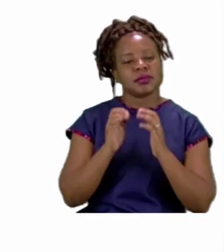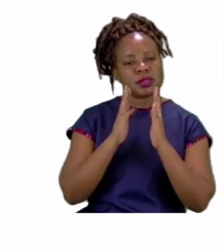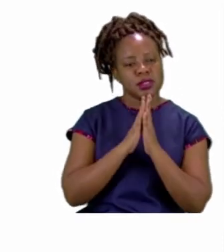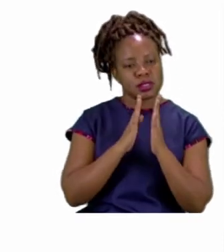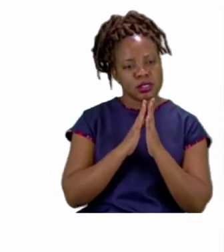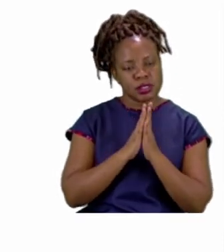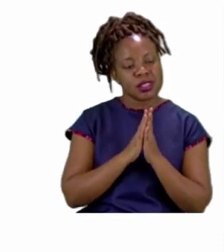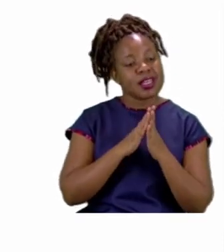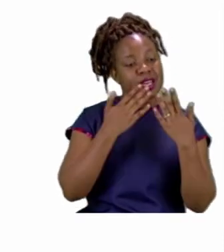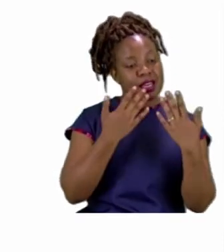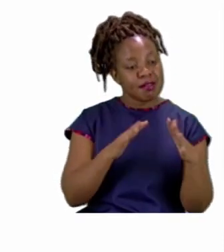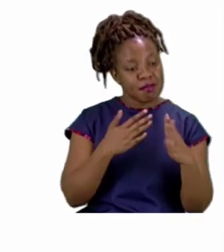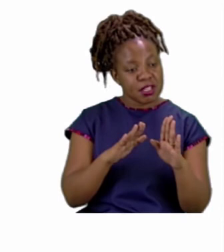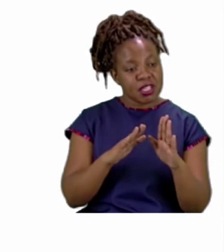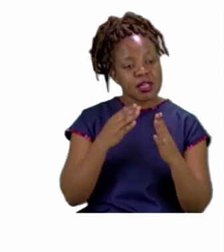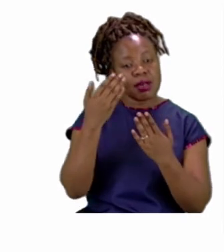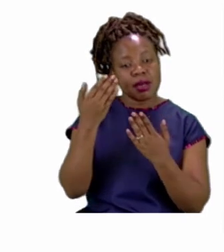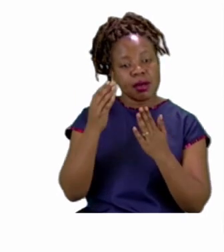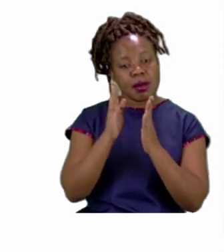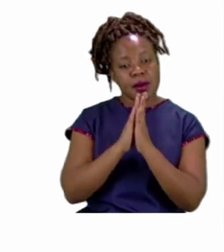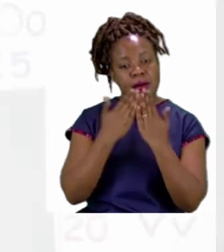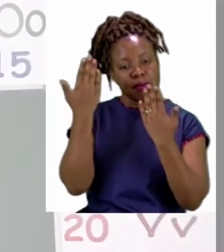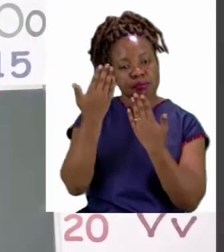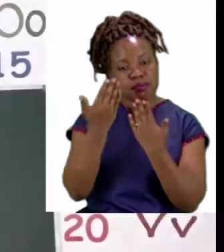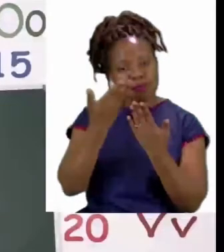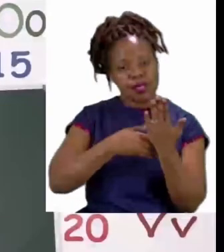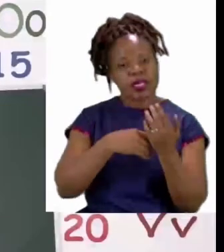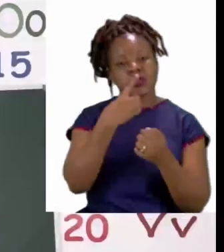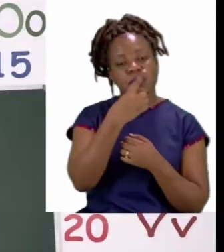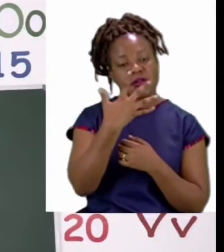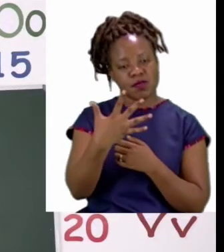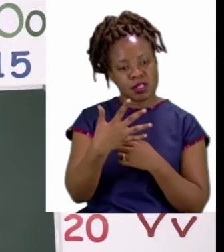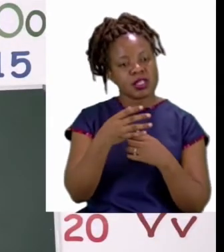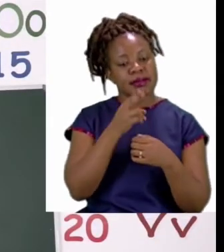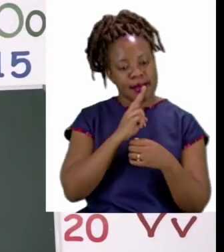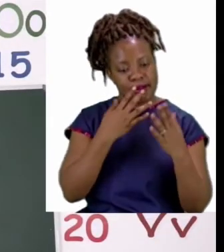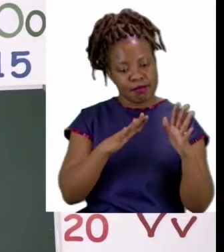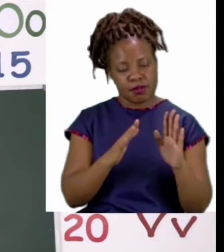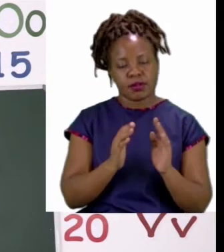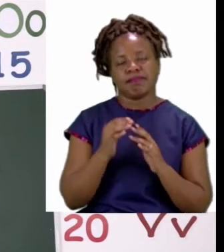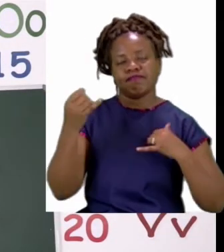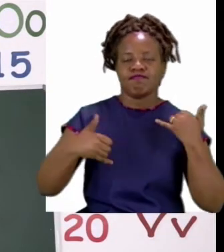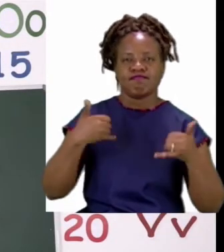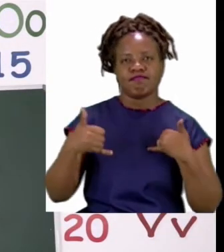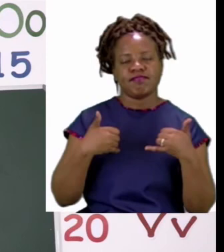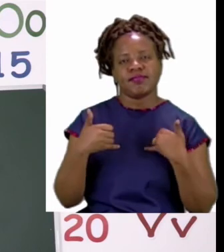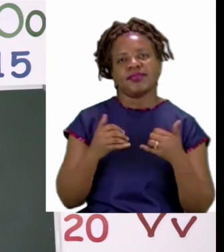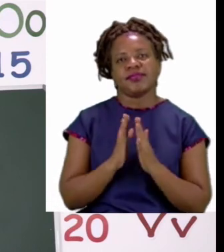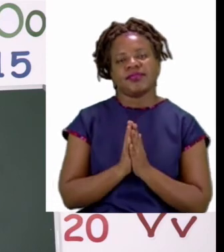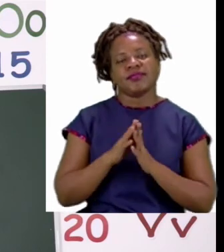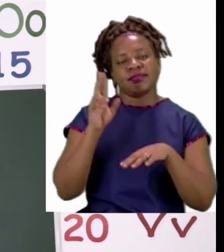exercise on the previous page. Have fun, boys and girls, and I will see you when you're done